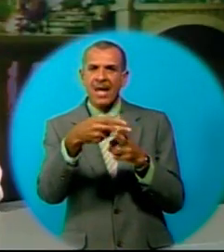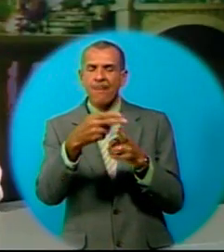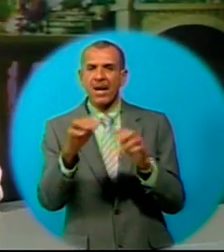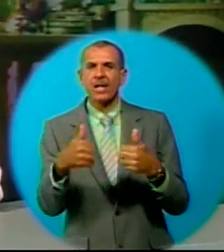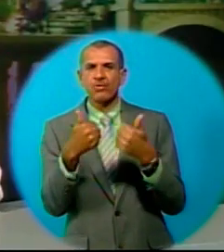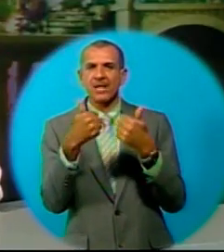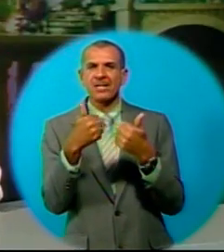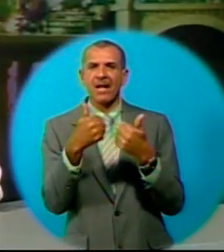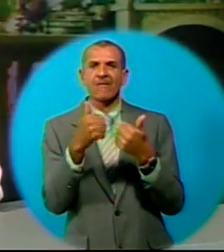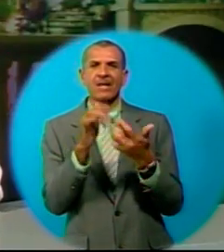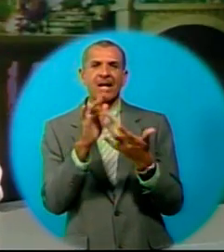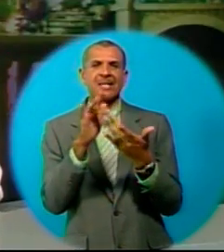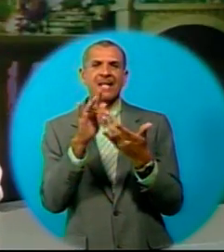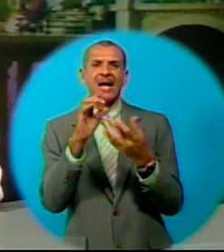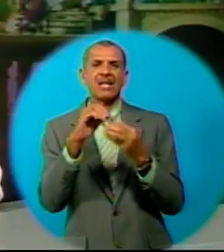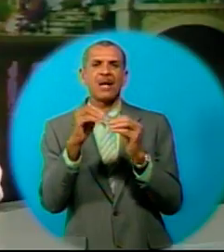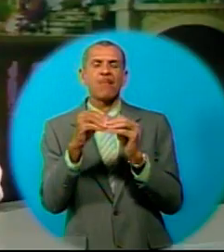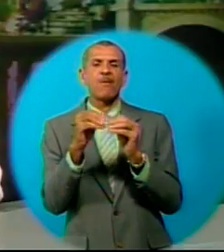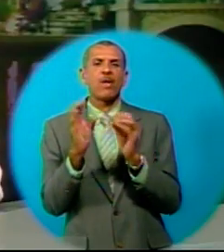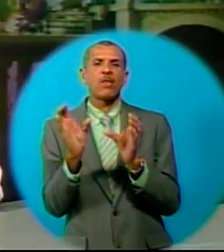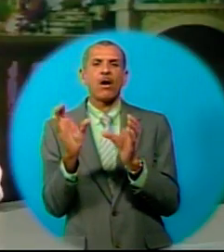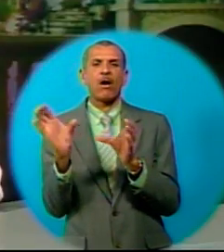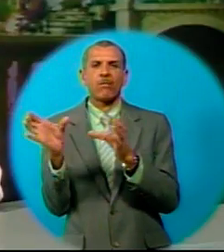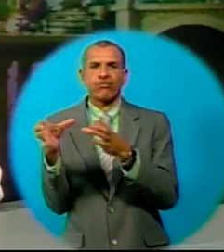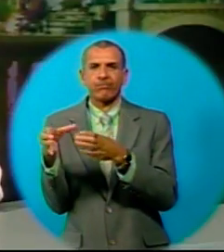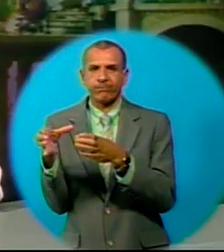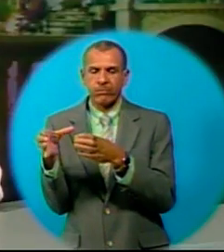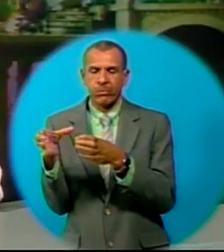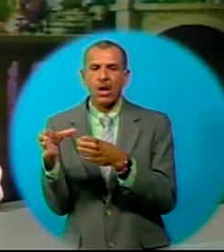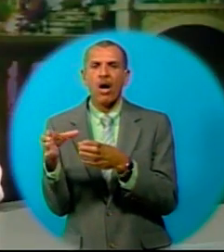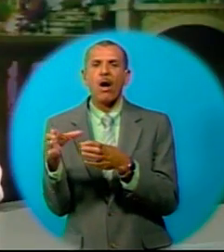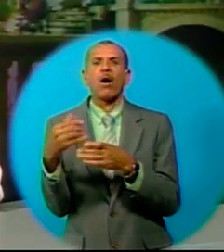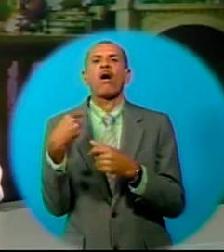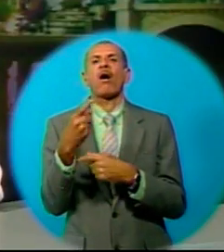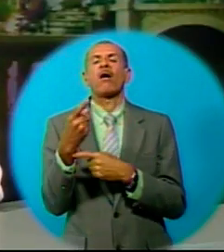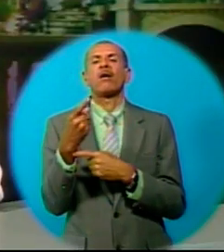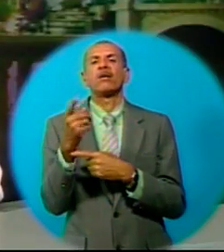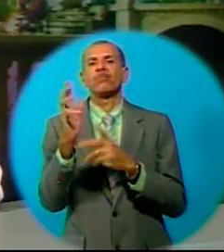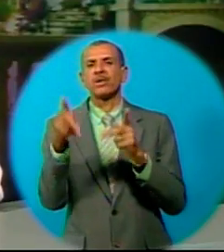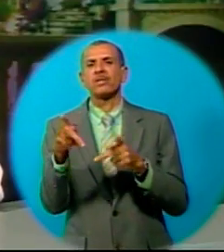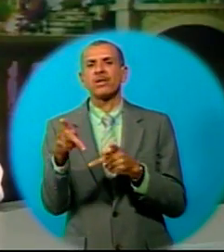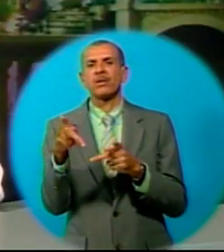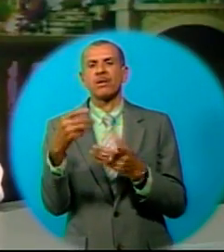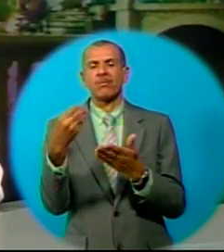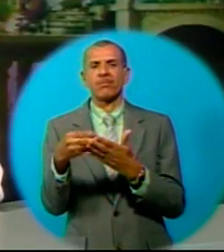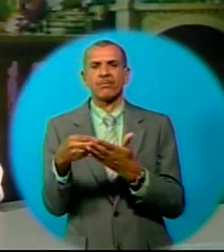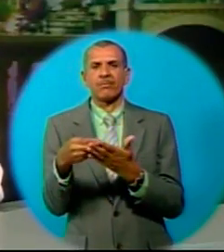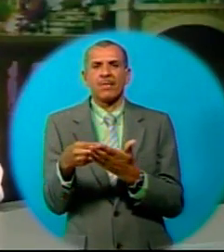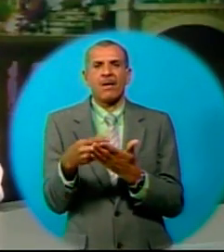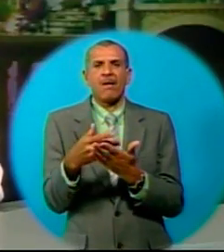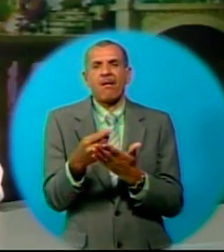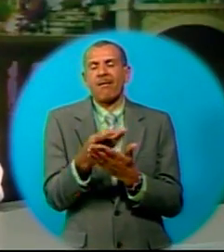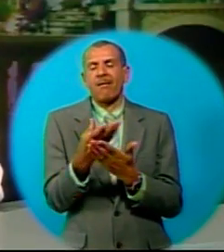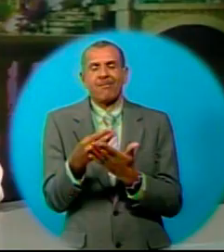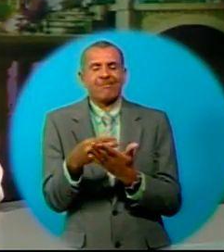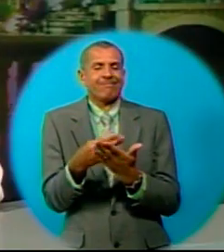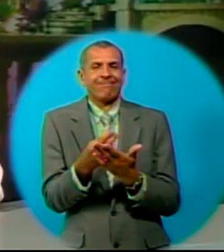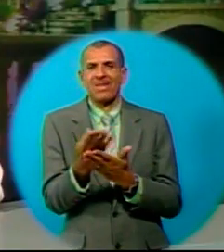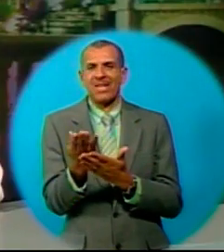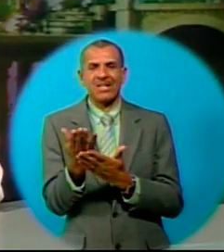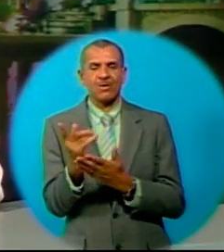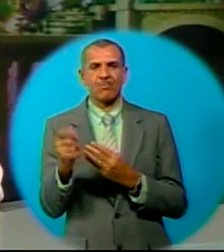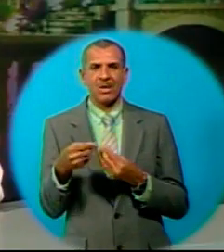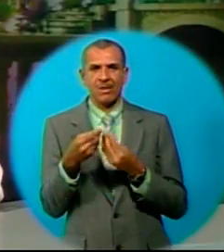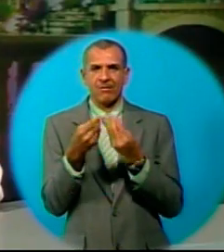address and contact number of the organization or person to whom the items are to be delivered. A list of the items being donated